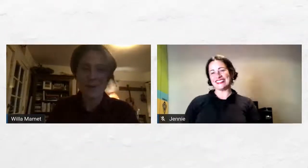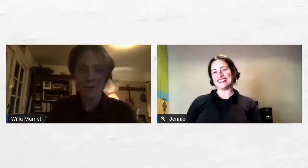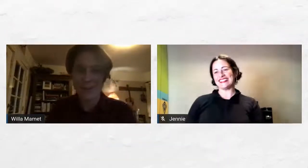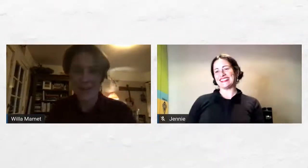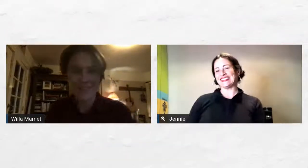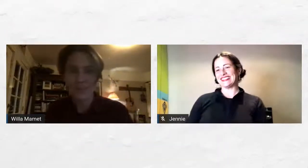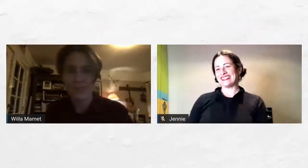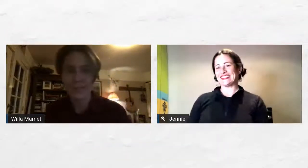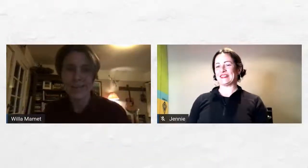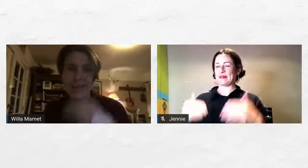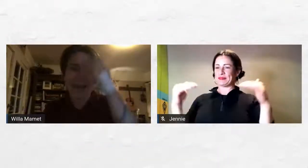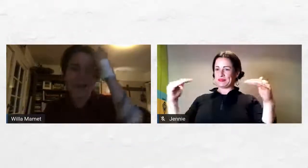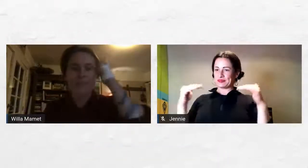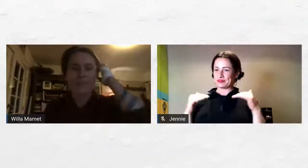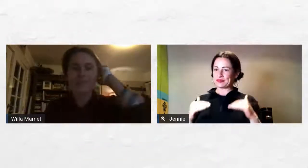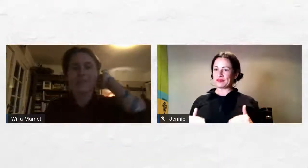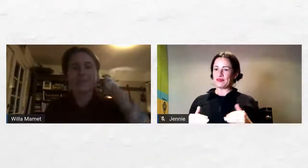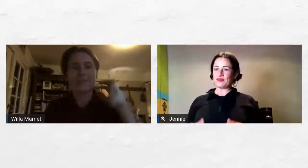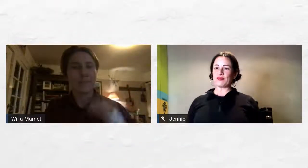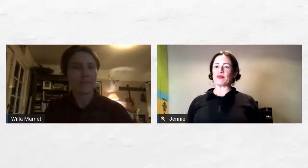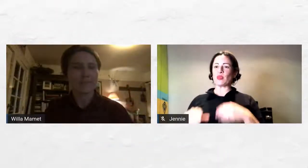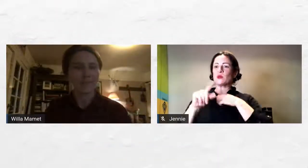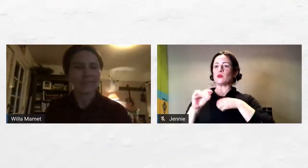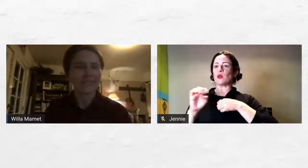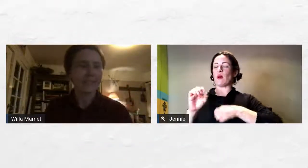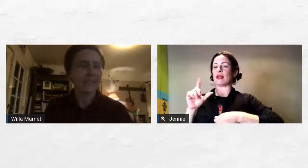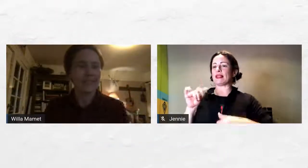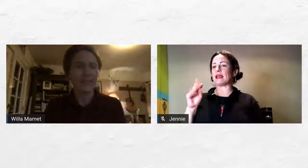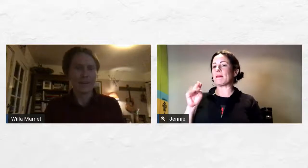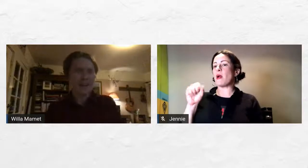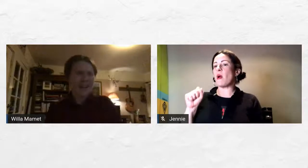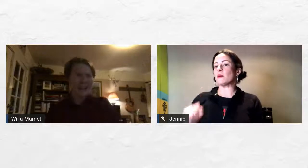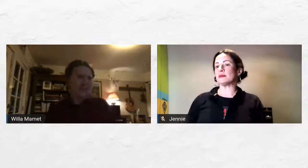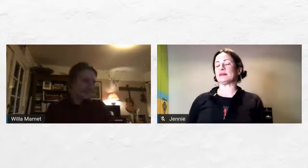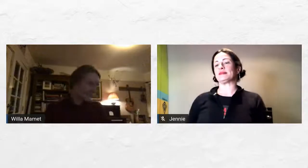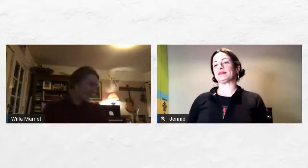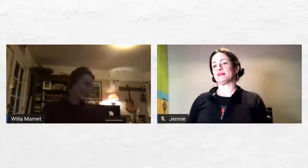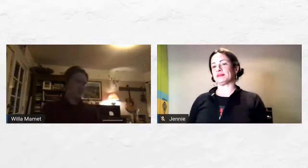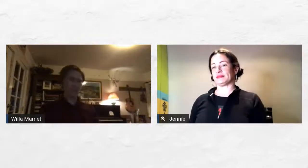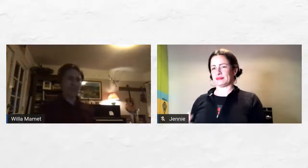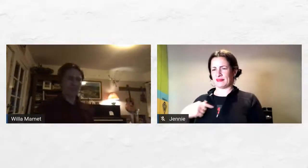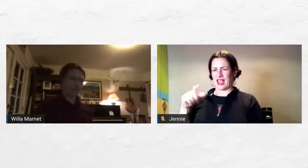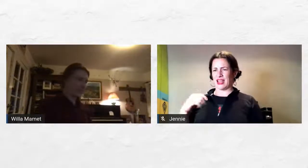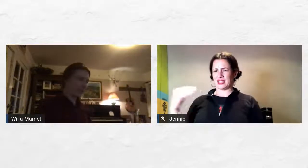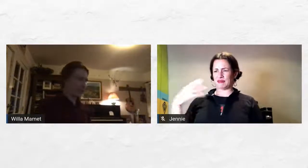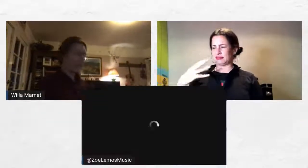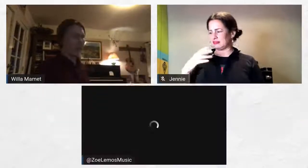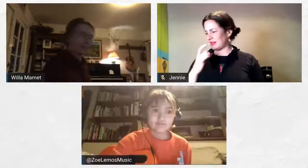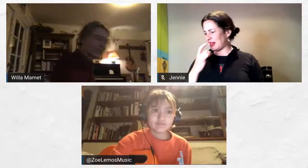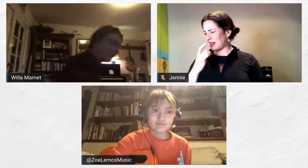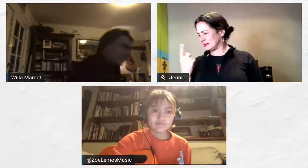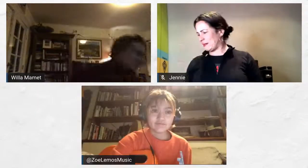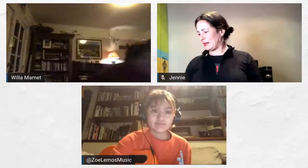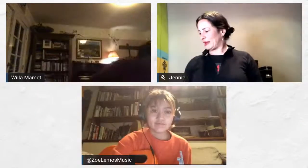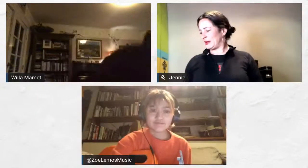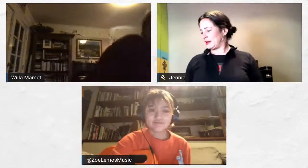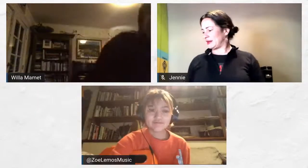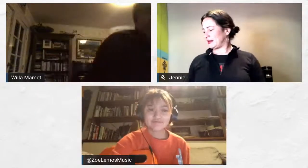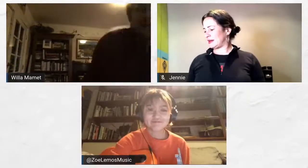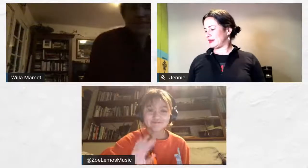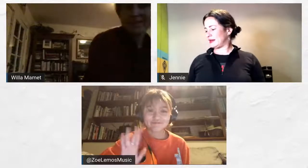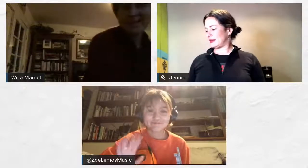right, so up next, we have Zoe Lemos. And I need a lamp. Yes, I do.